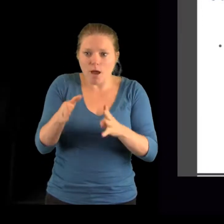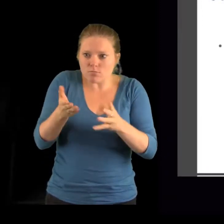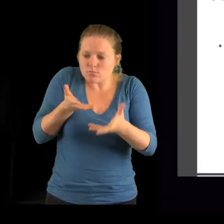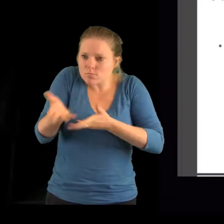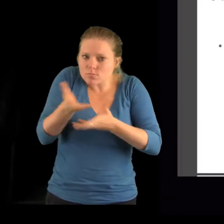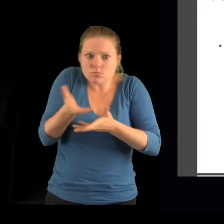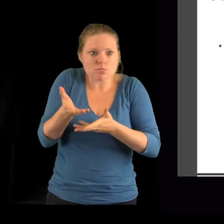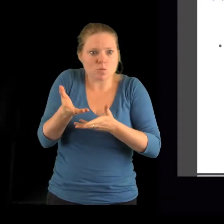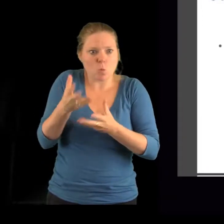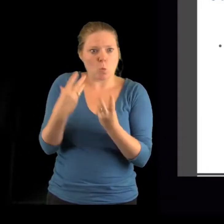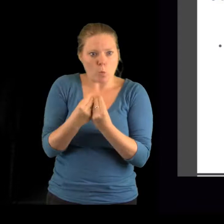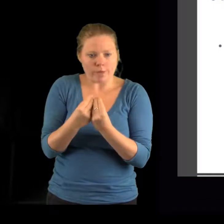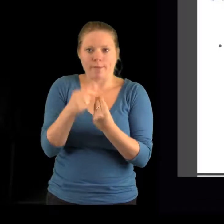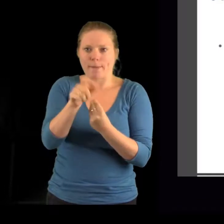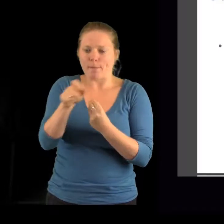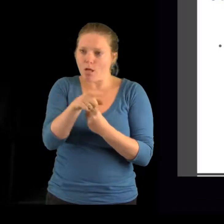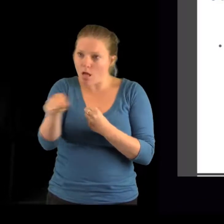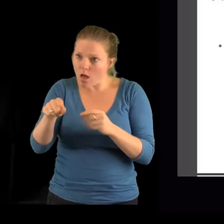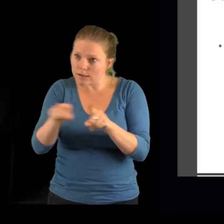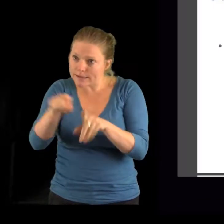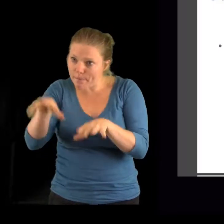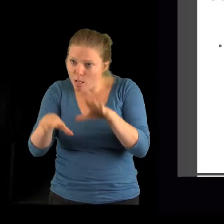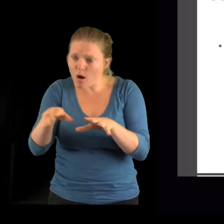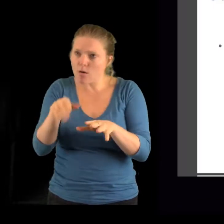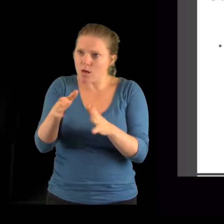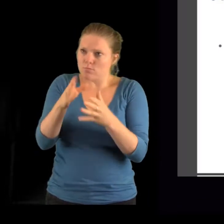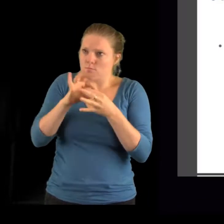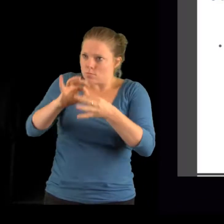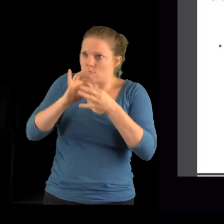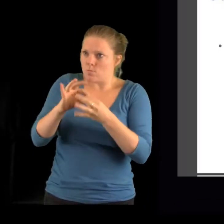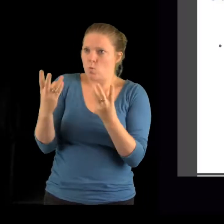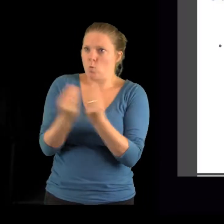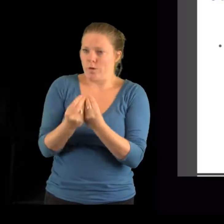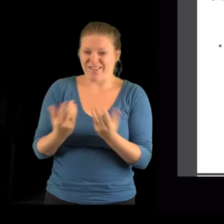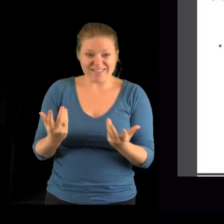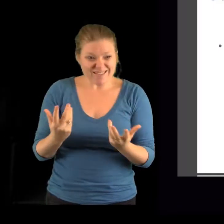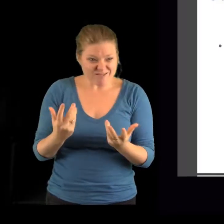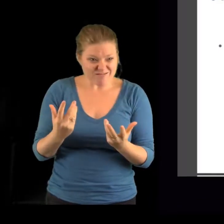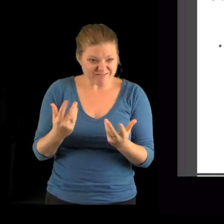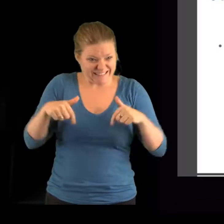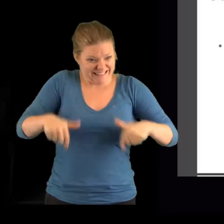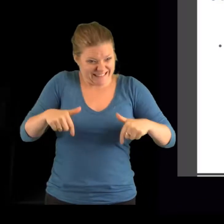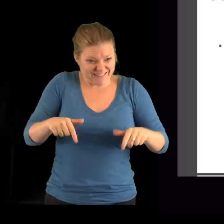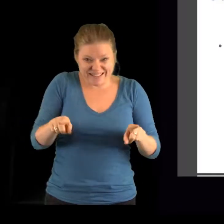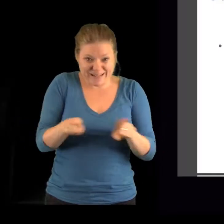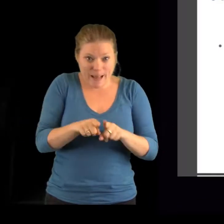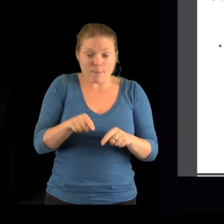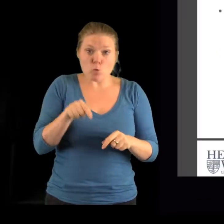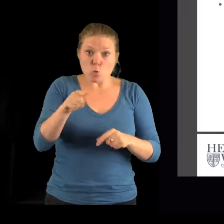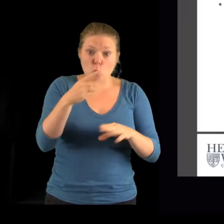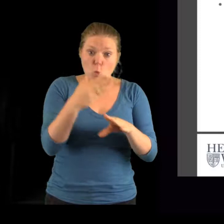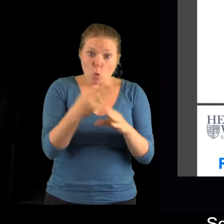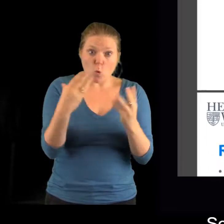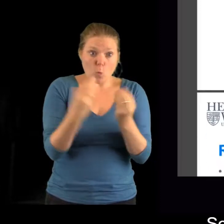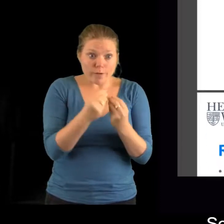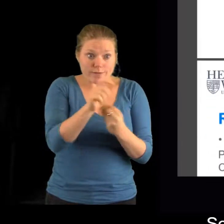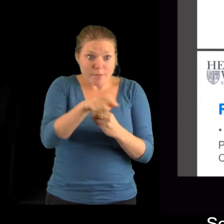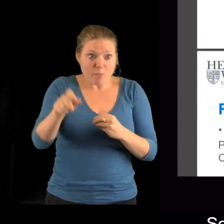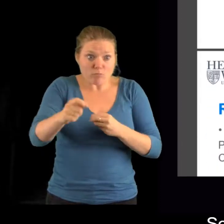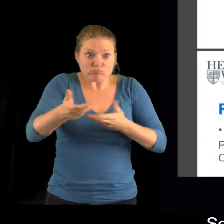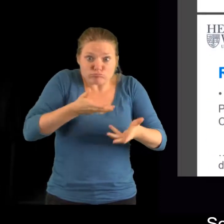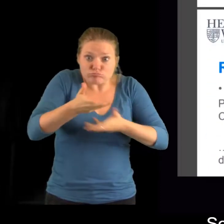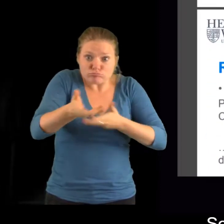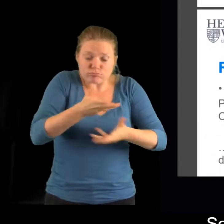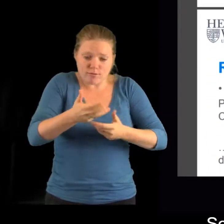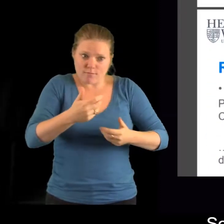dialogue about your work, sharing it, discussing, and together you're going to be growing, okay? So I keep